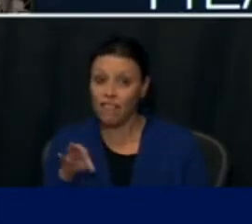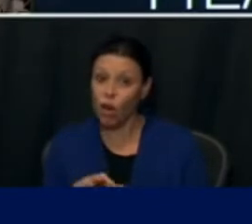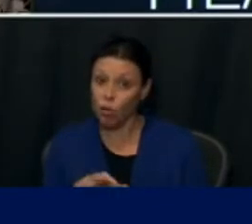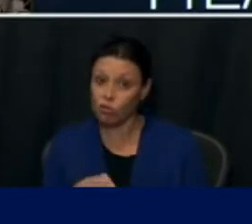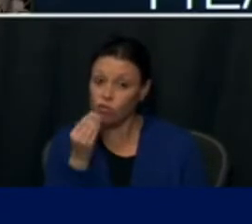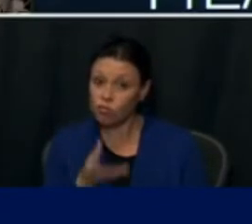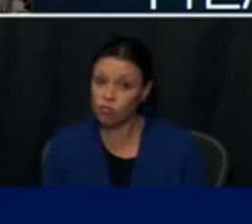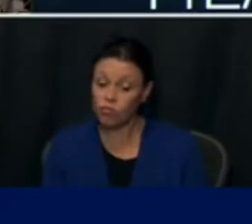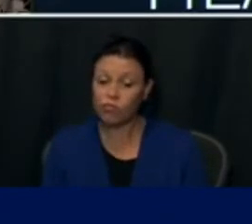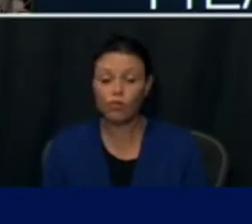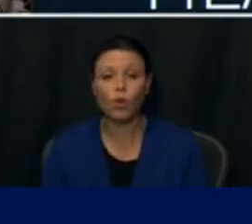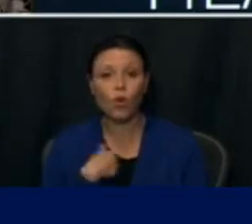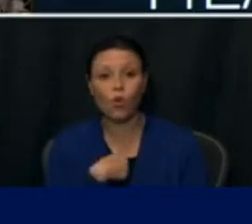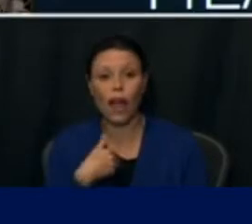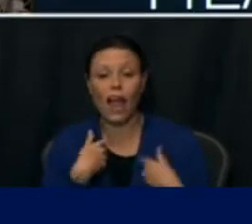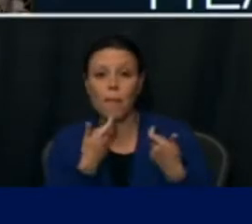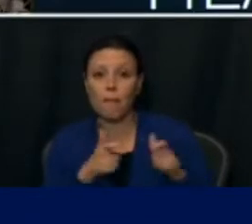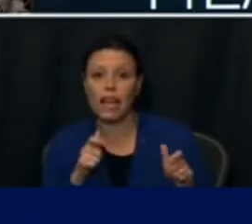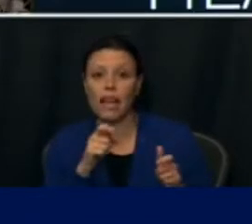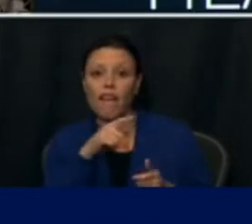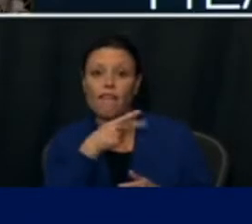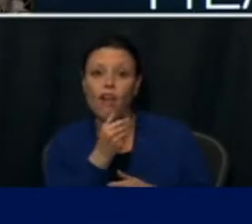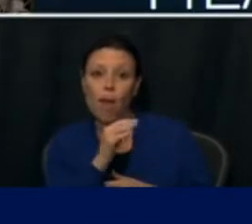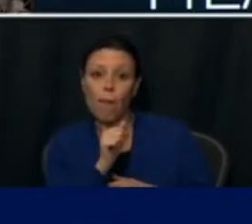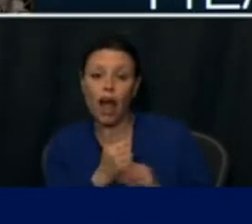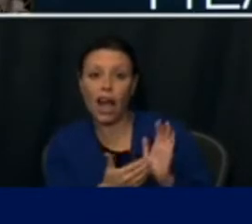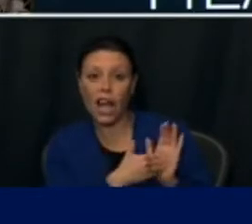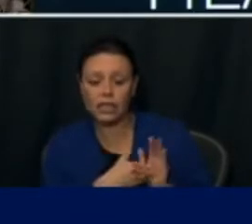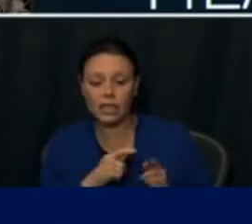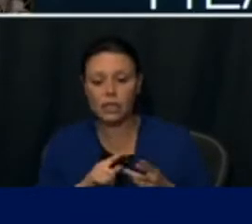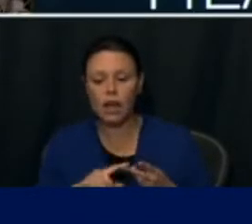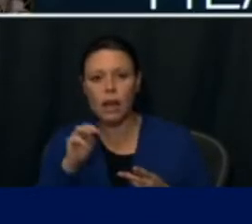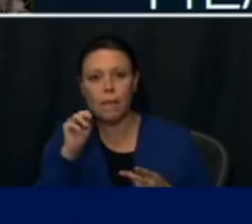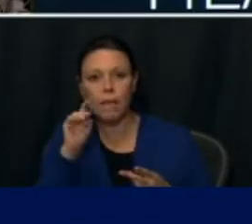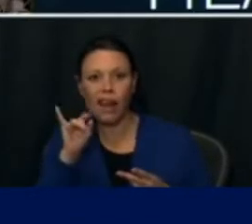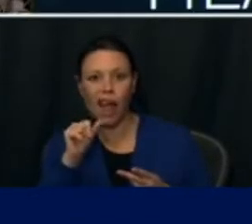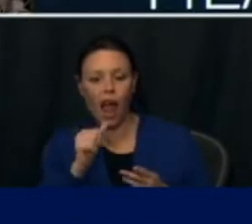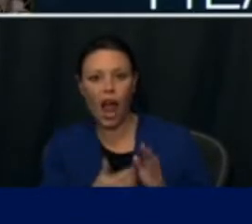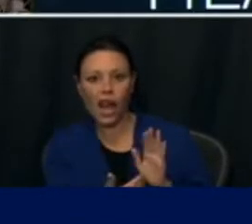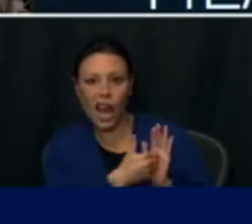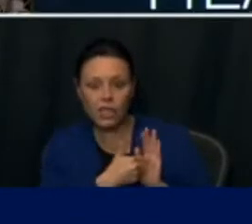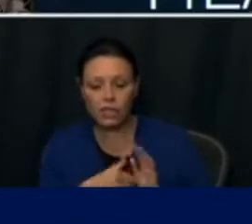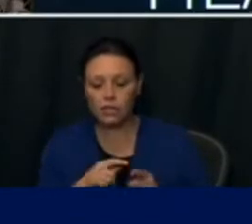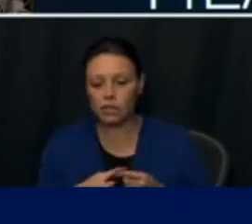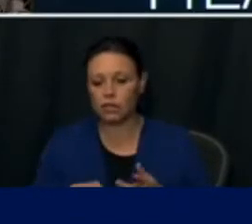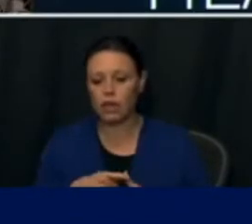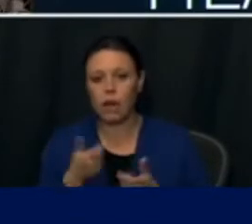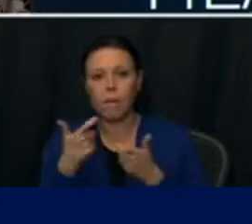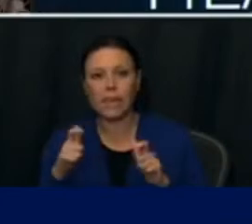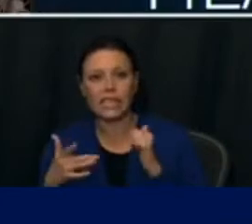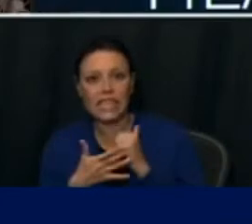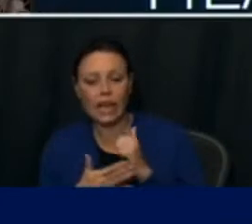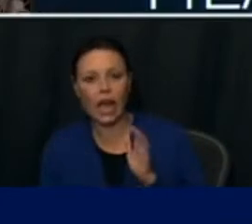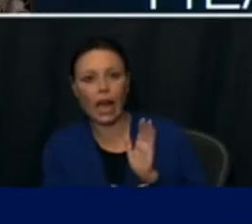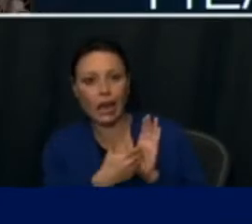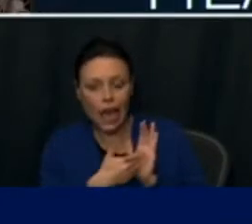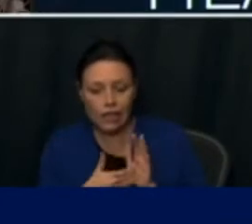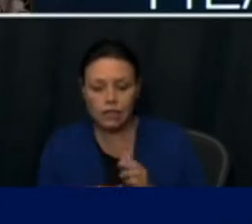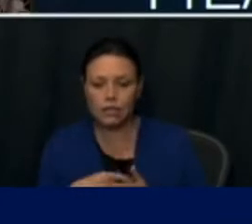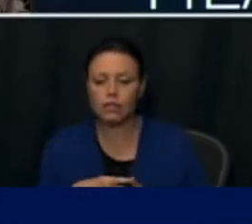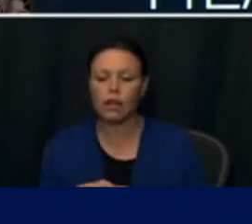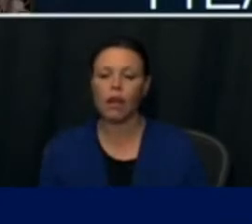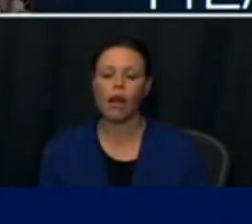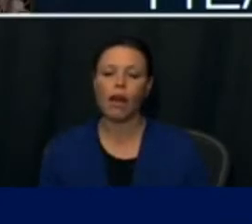votes we had big farma against us we had the media against us we had big Tech against